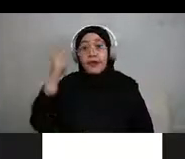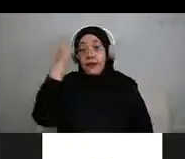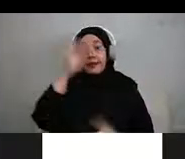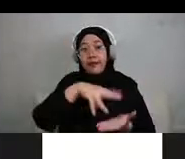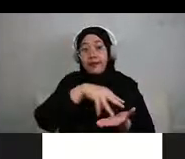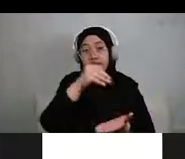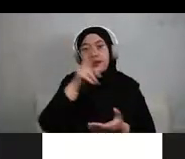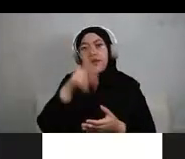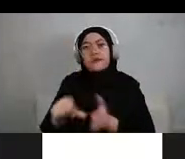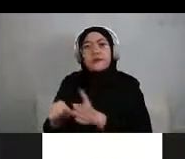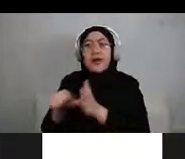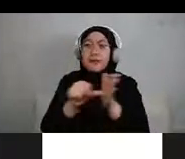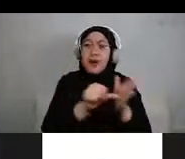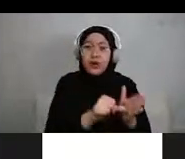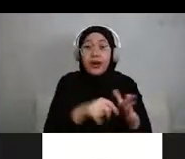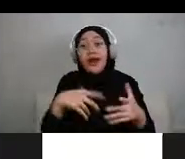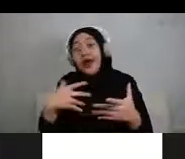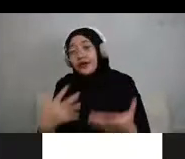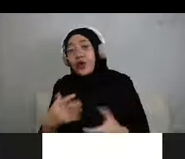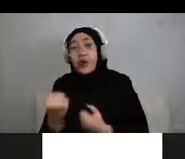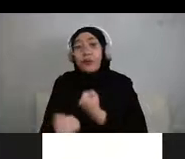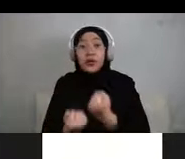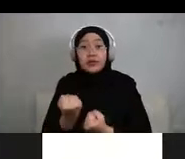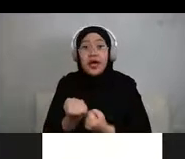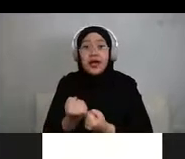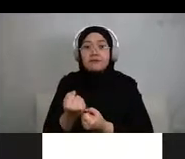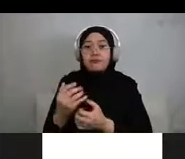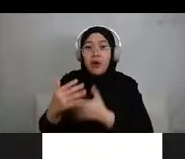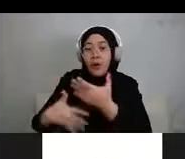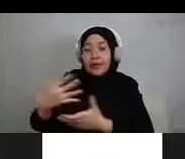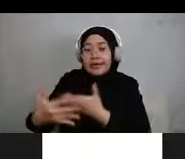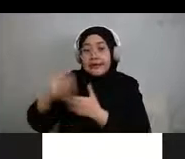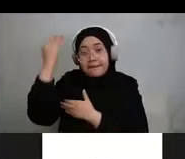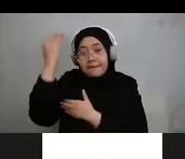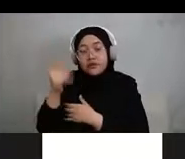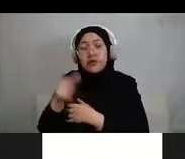authority for a project finance scheme to be successful. Next slide, please.